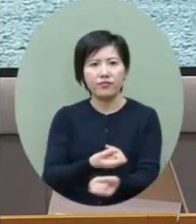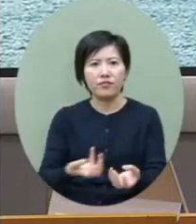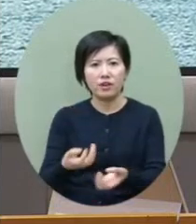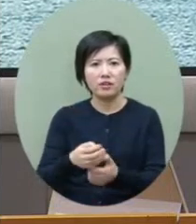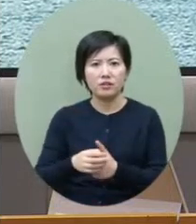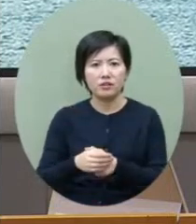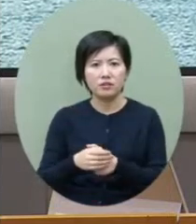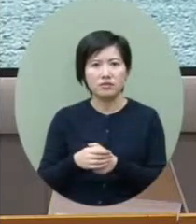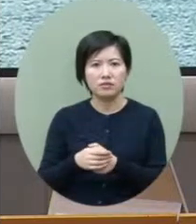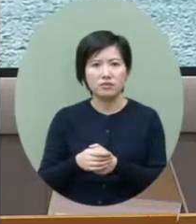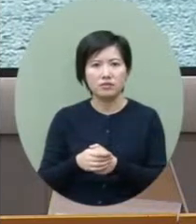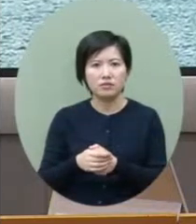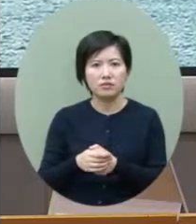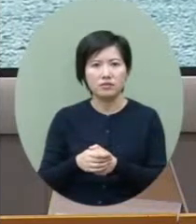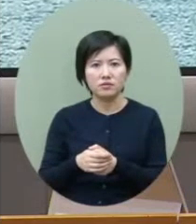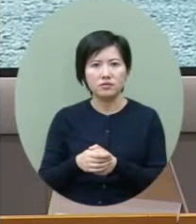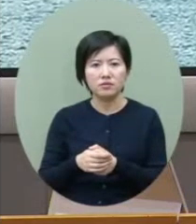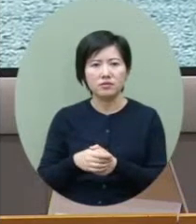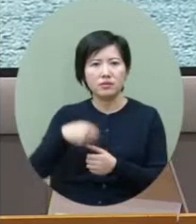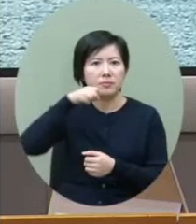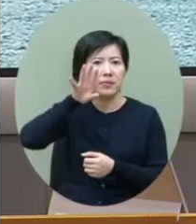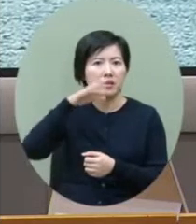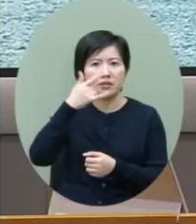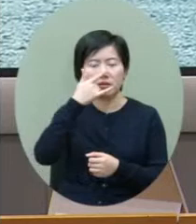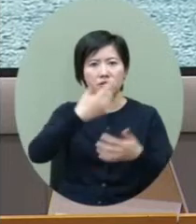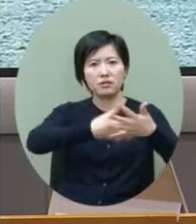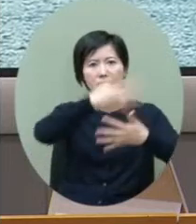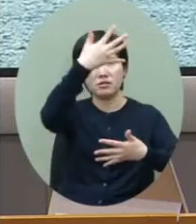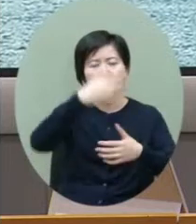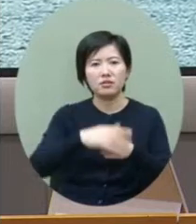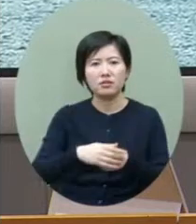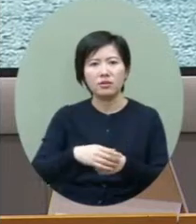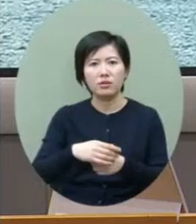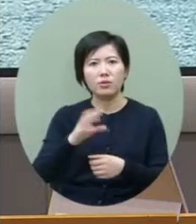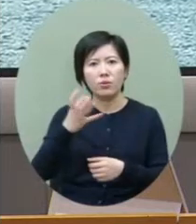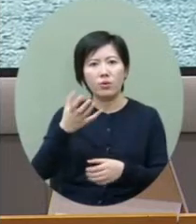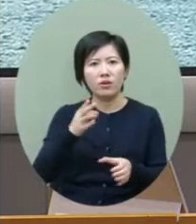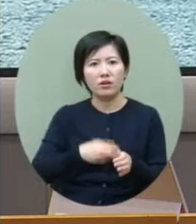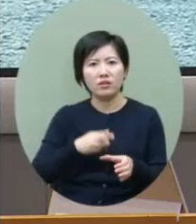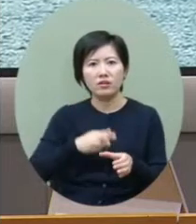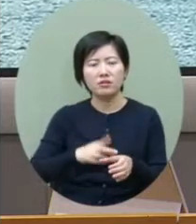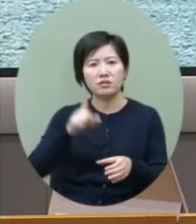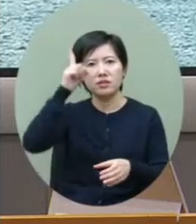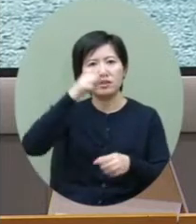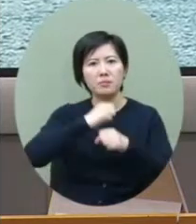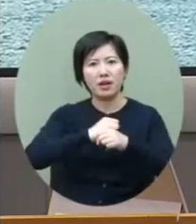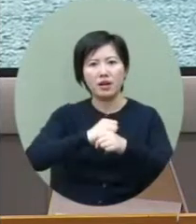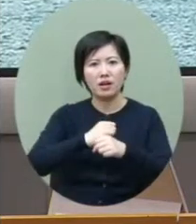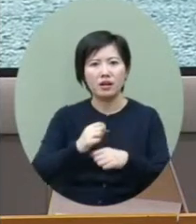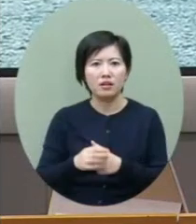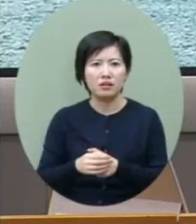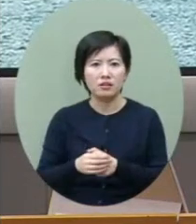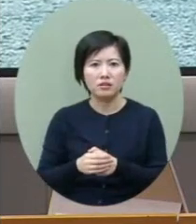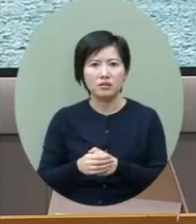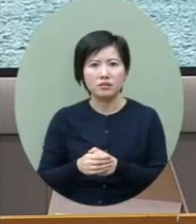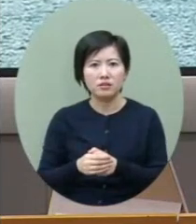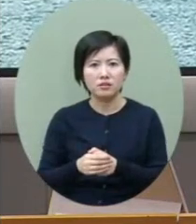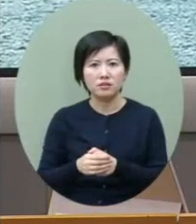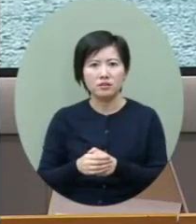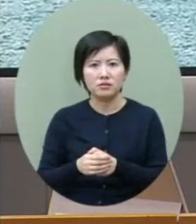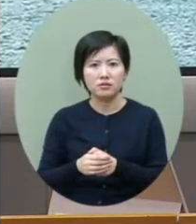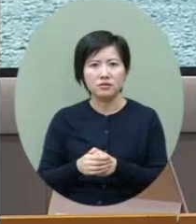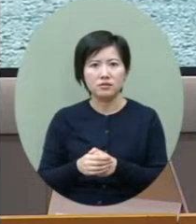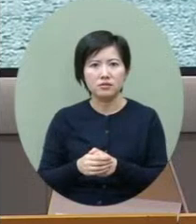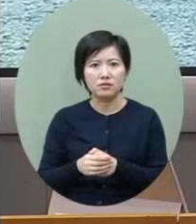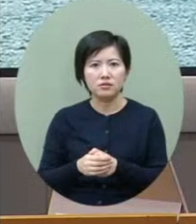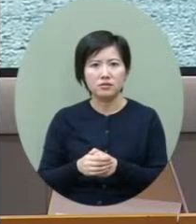Fa Estate in Yuen Long. Wing Tak House, we've already mentioned that, and Tima Court in Wong Tai